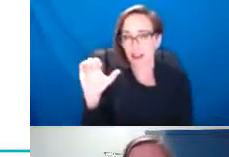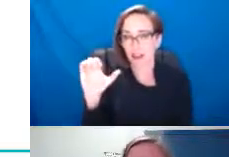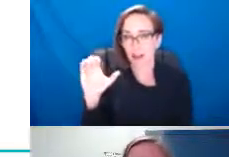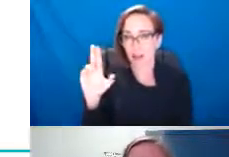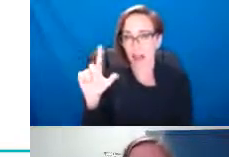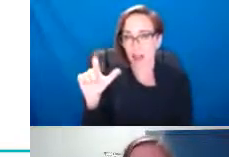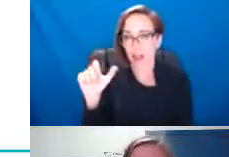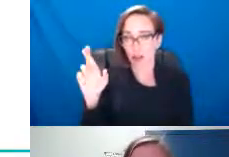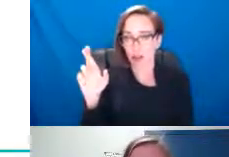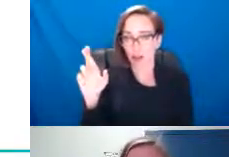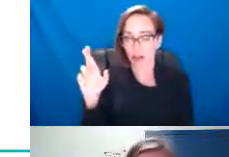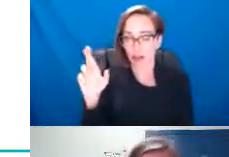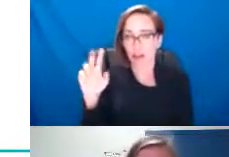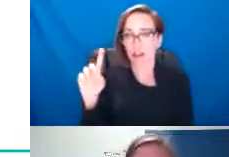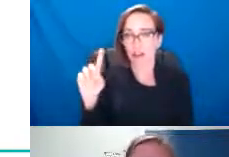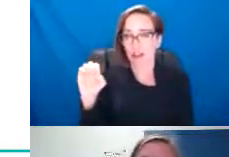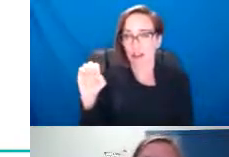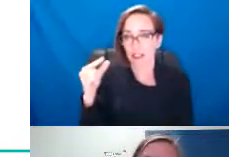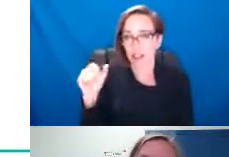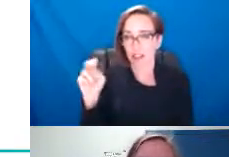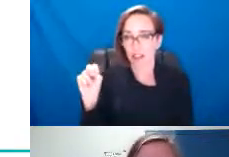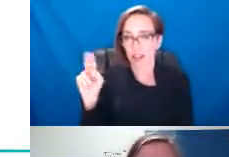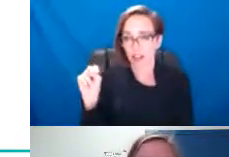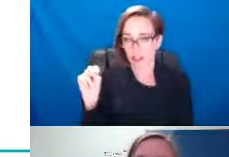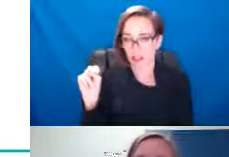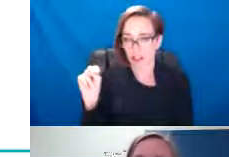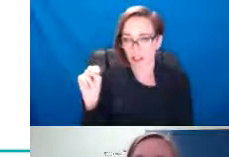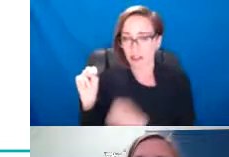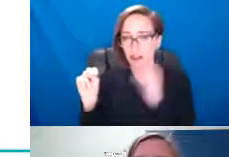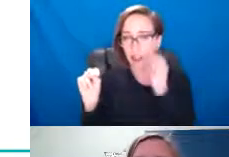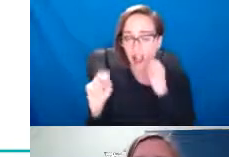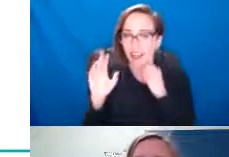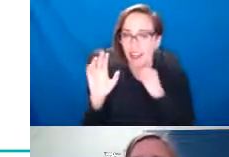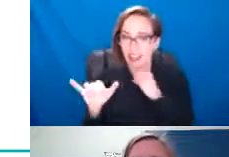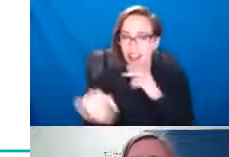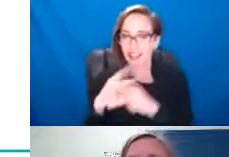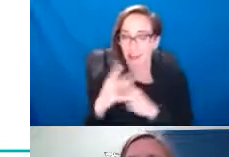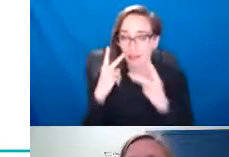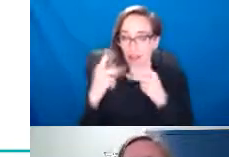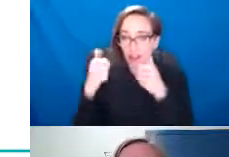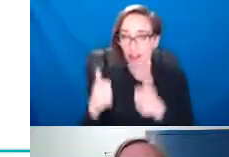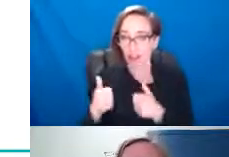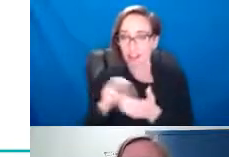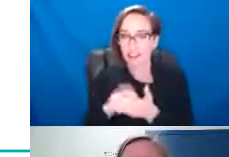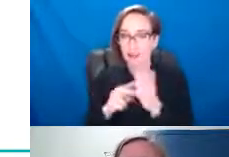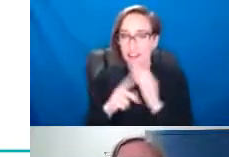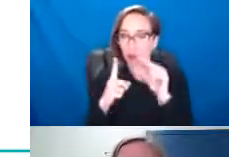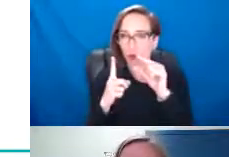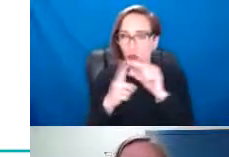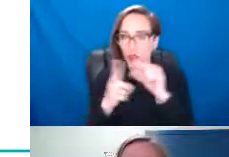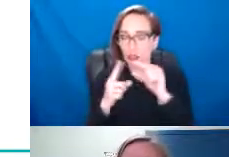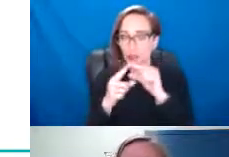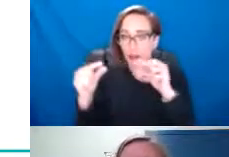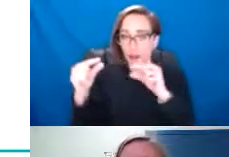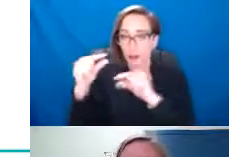often their vision makes words float, and having that wide line assists them in